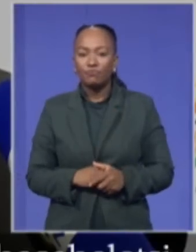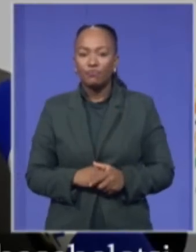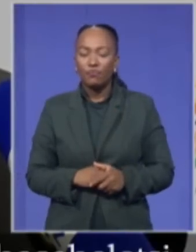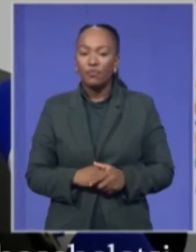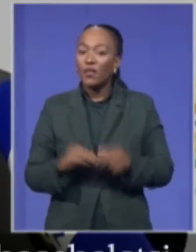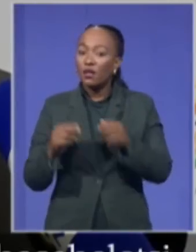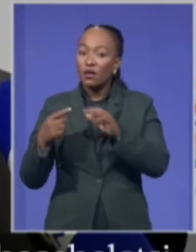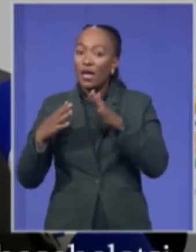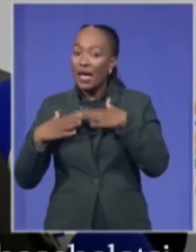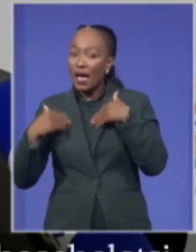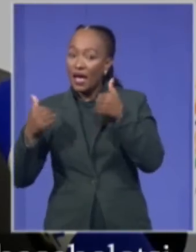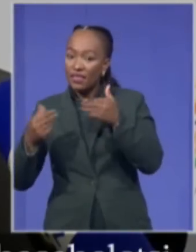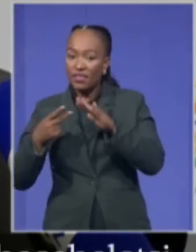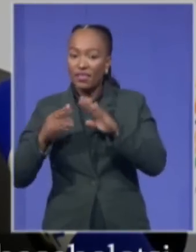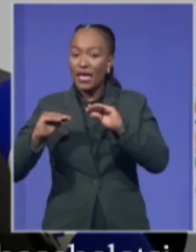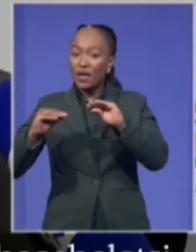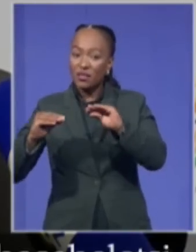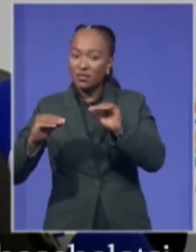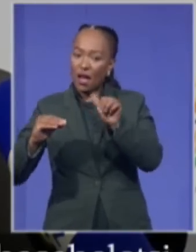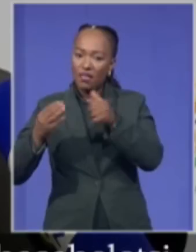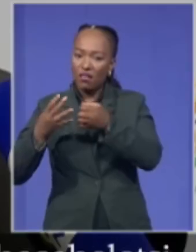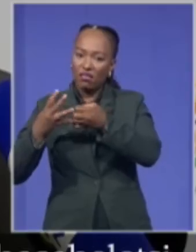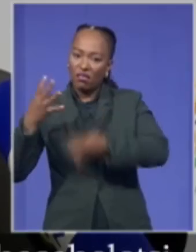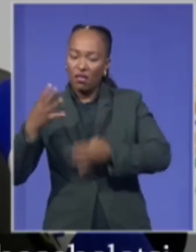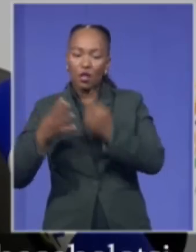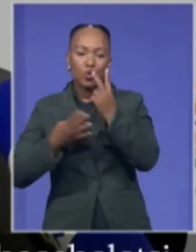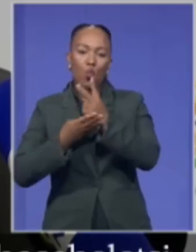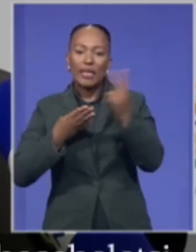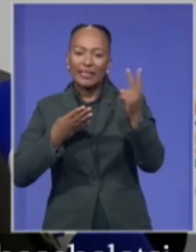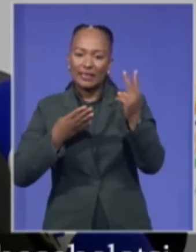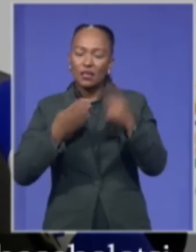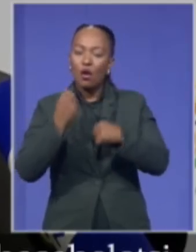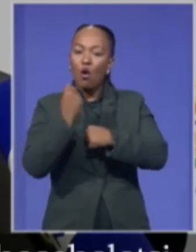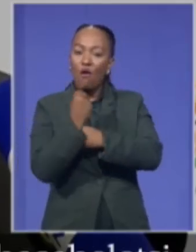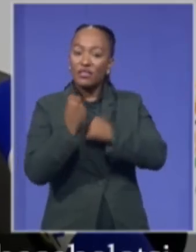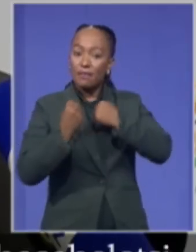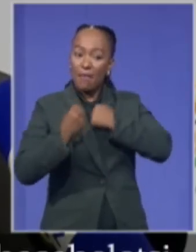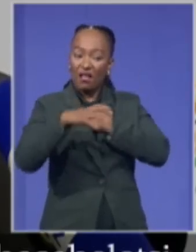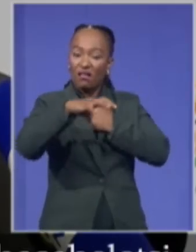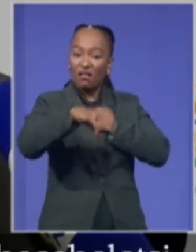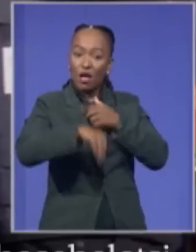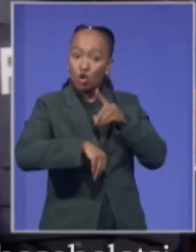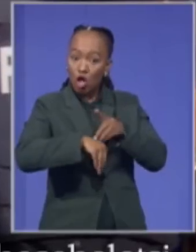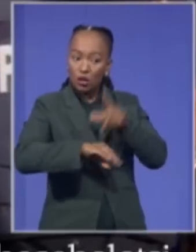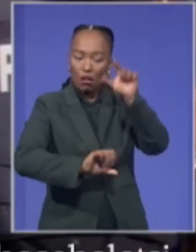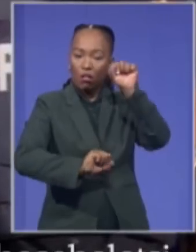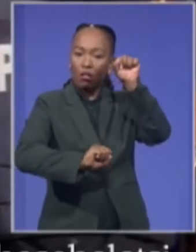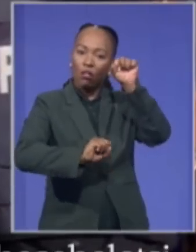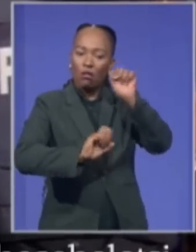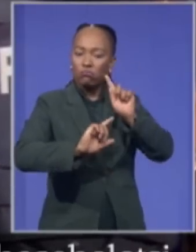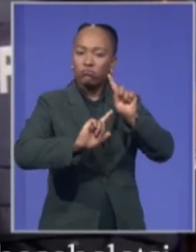Health, education, and so on. About 2 weeks ago, there was a march to my office by doctors and so on.